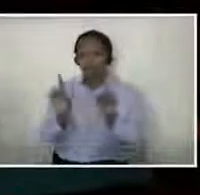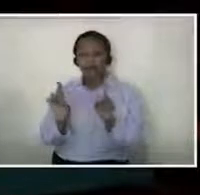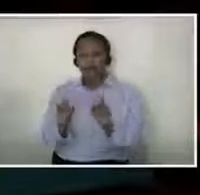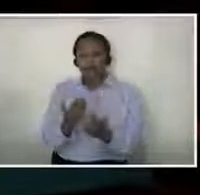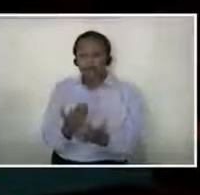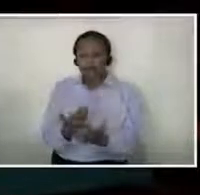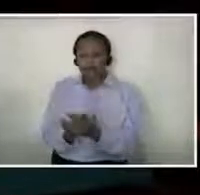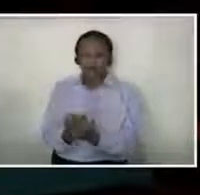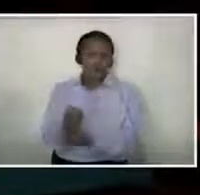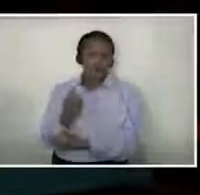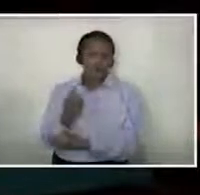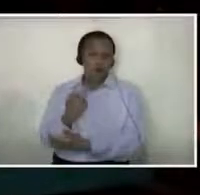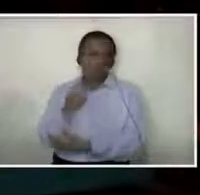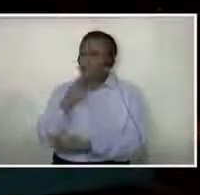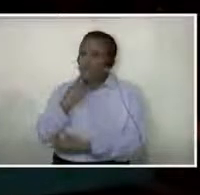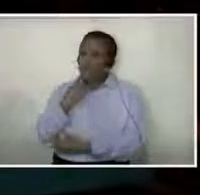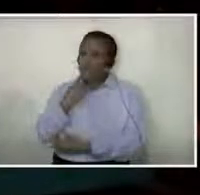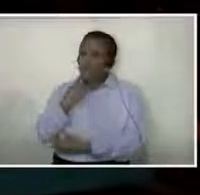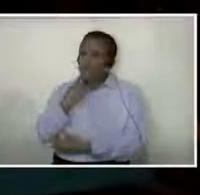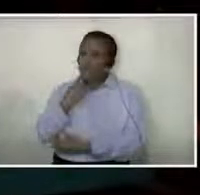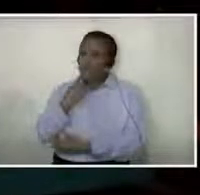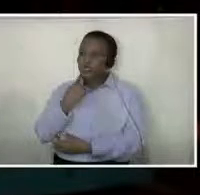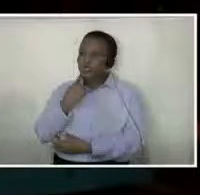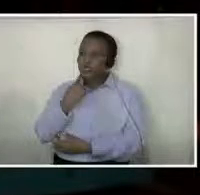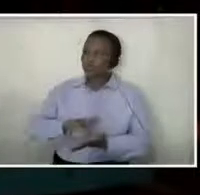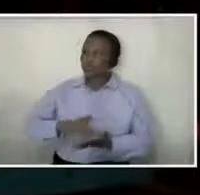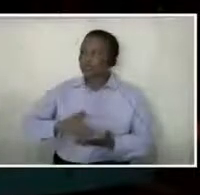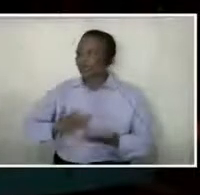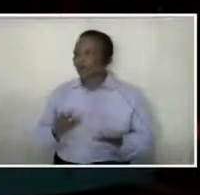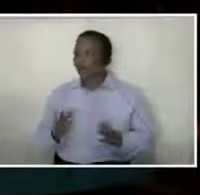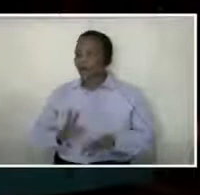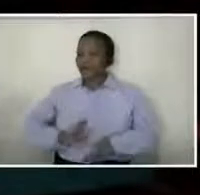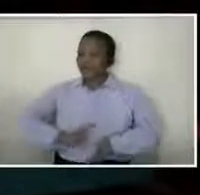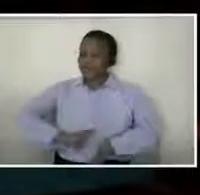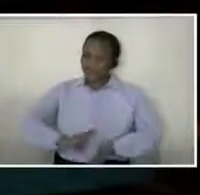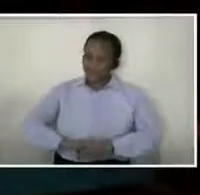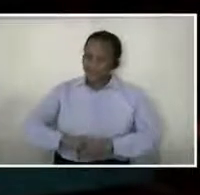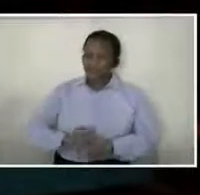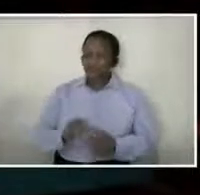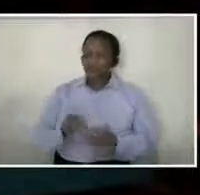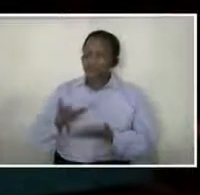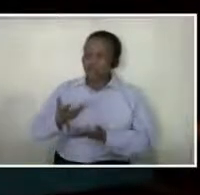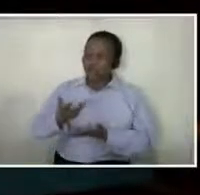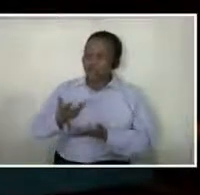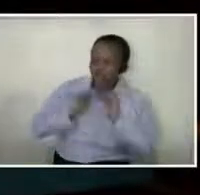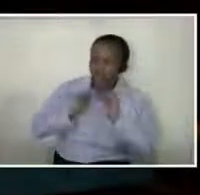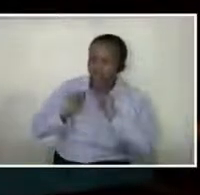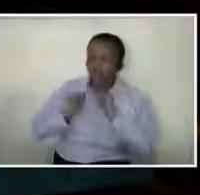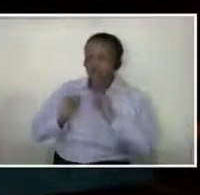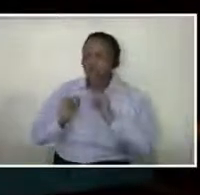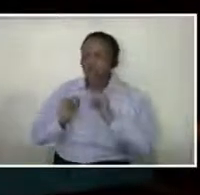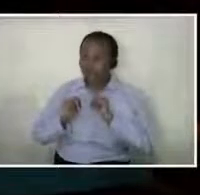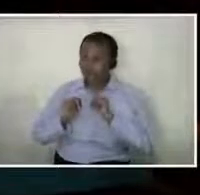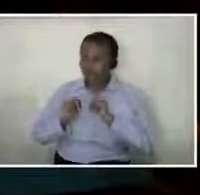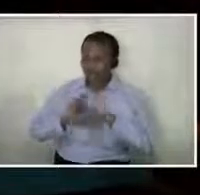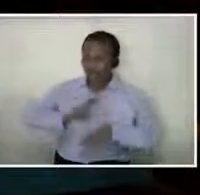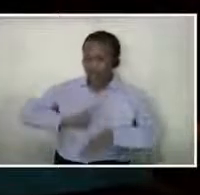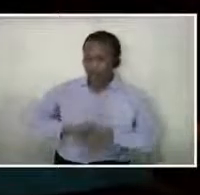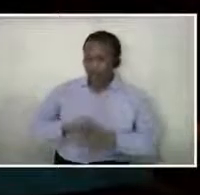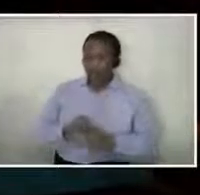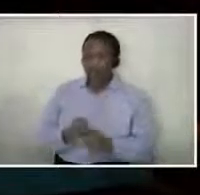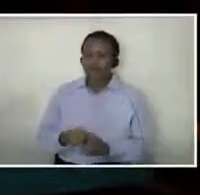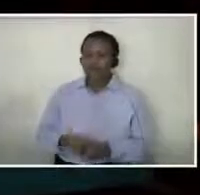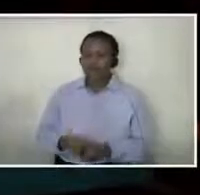singular position alone. There needs to be the maturity of negotiation and compromise. Given the levels